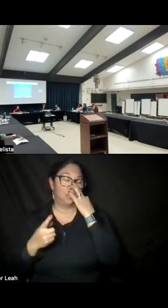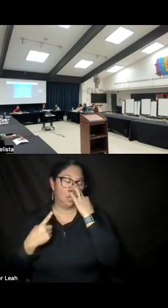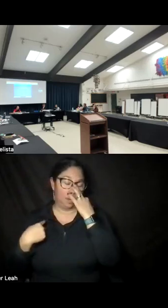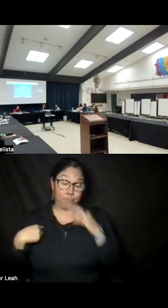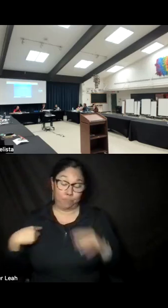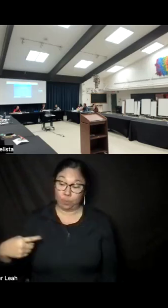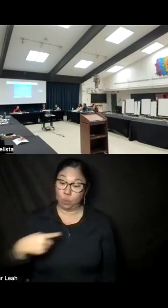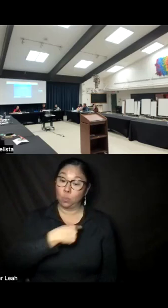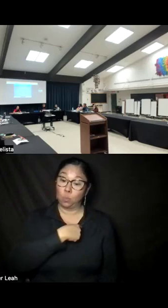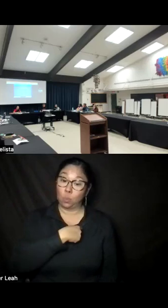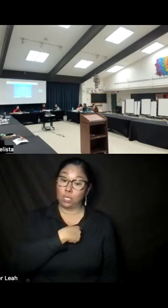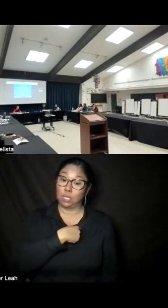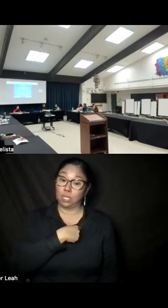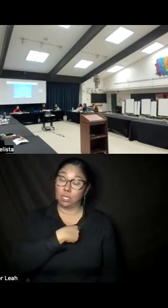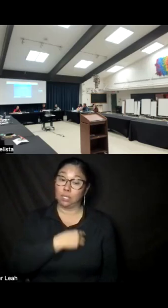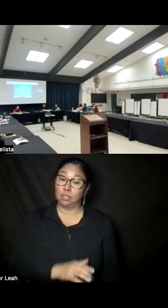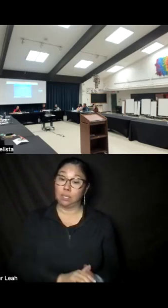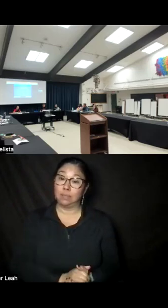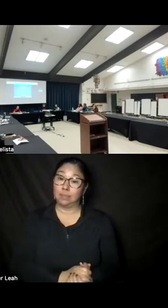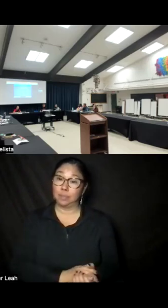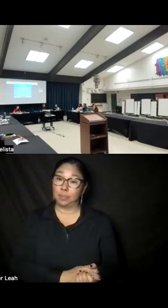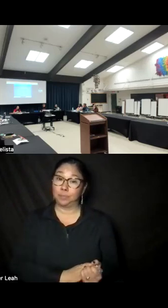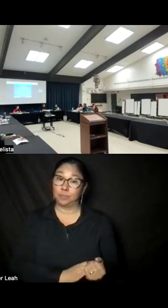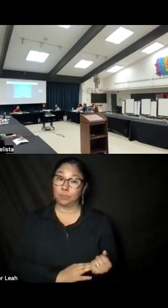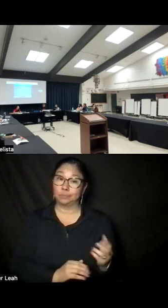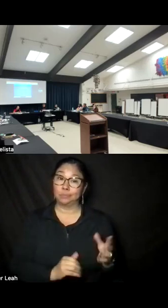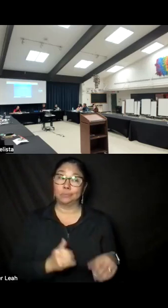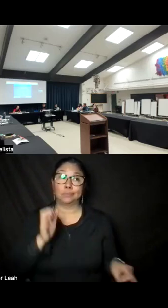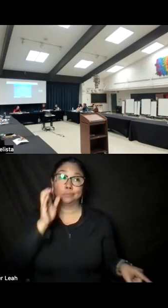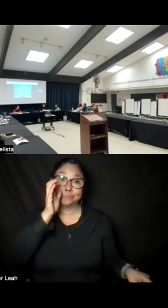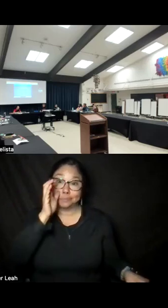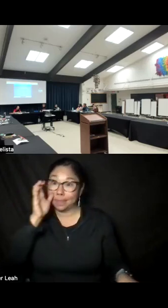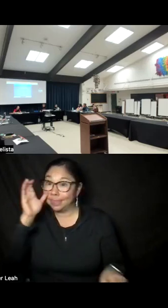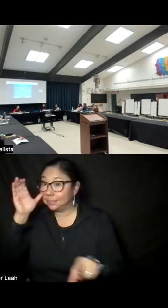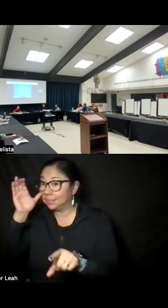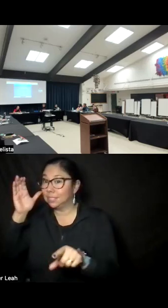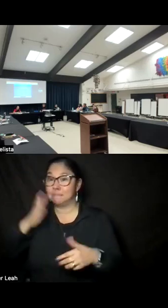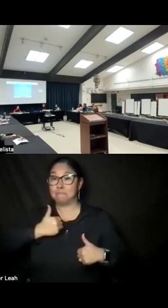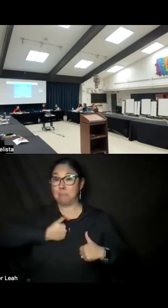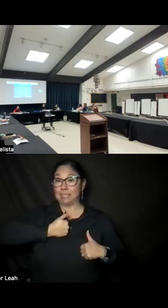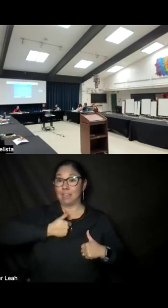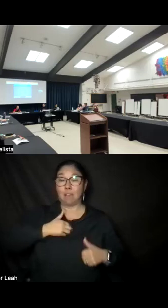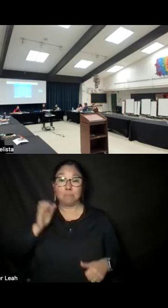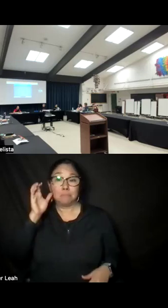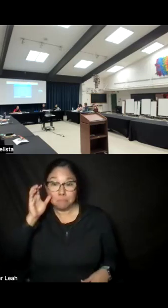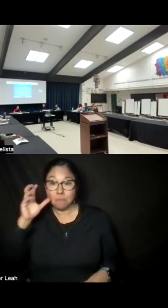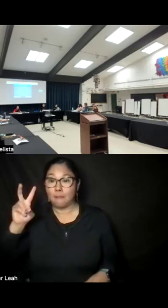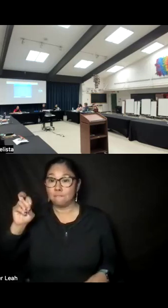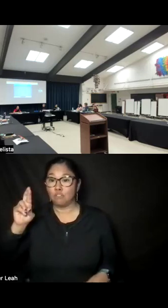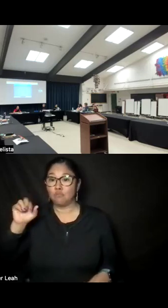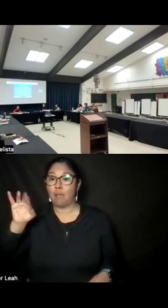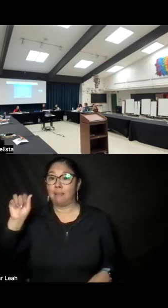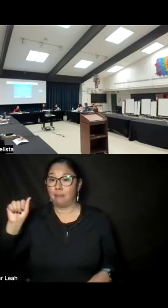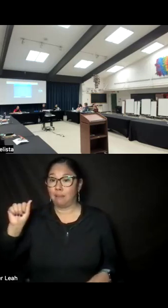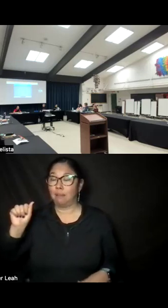We have spent some time listening, I'll speak for myself, to Veronica and really learning from